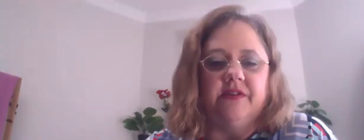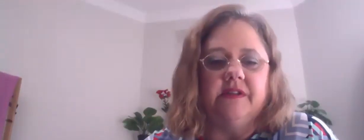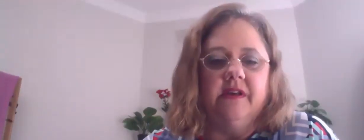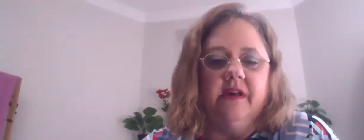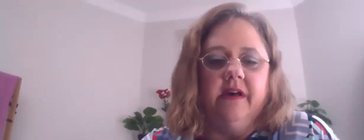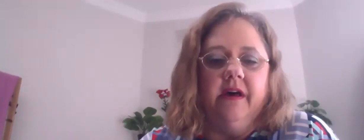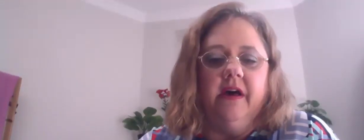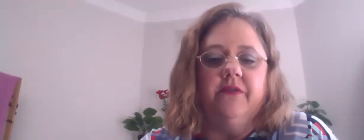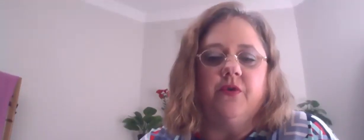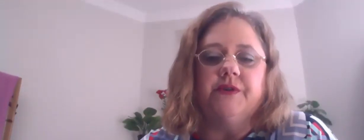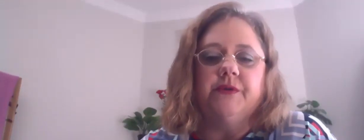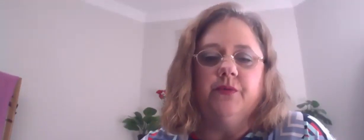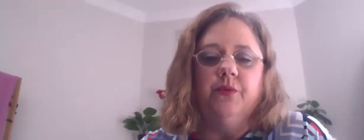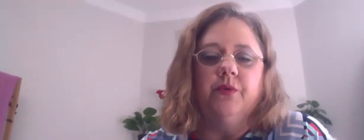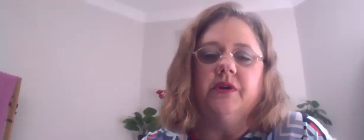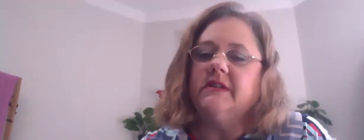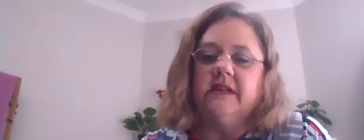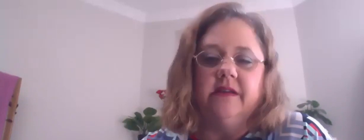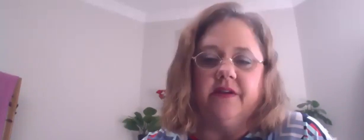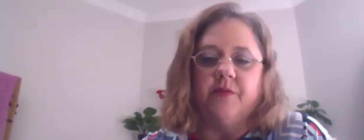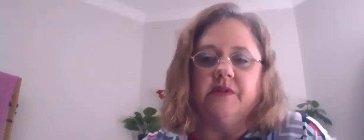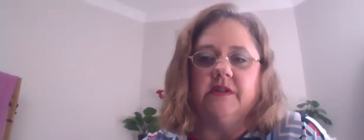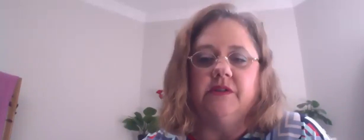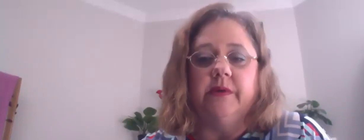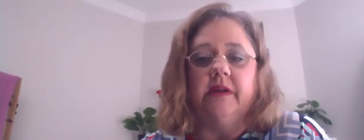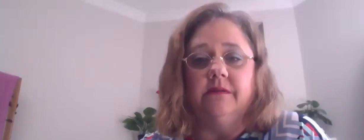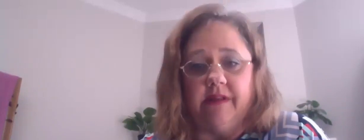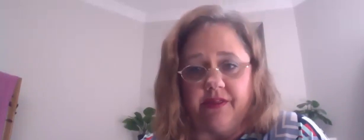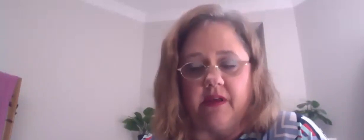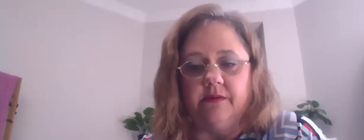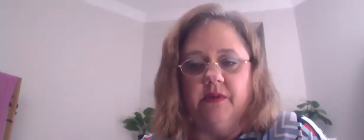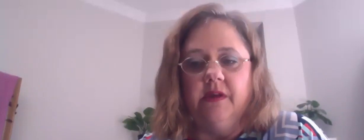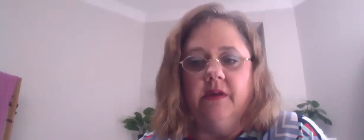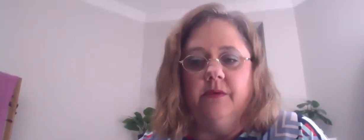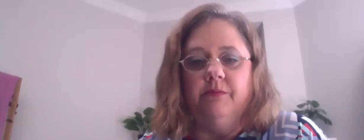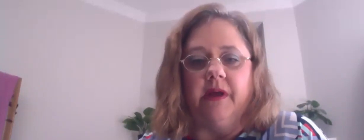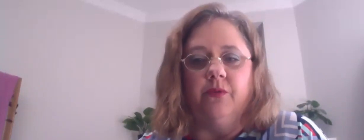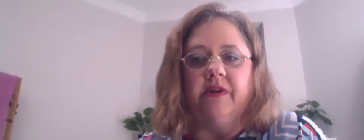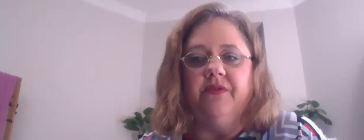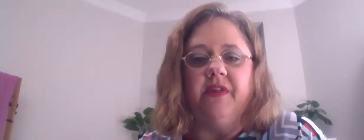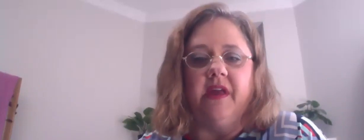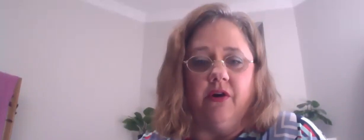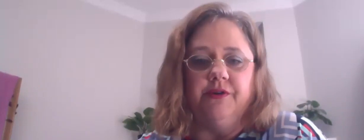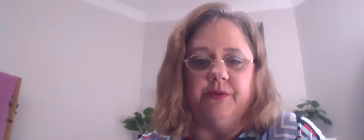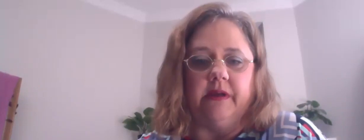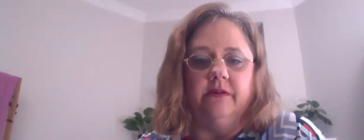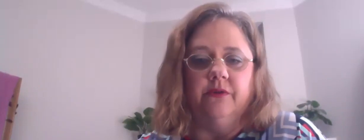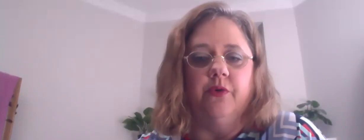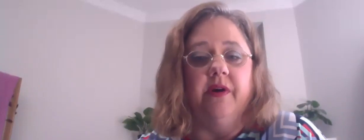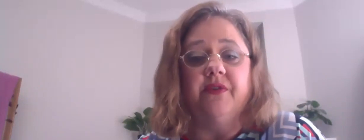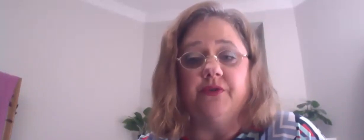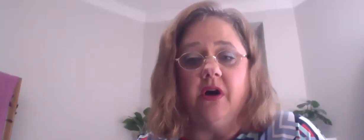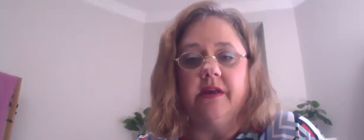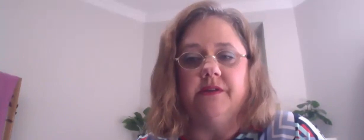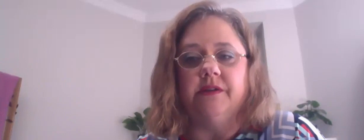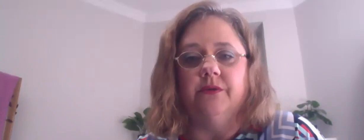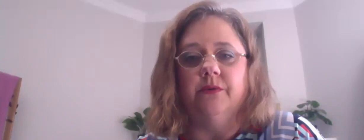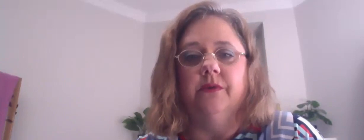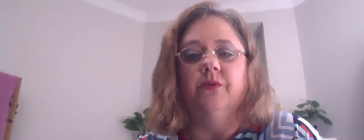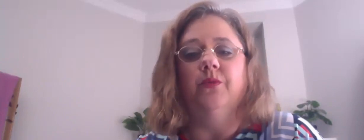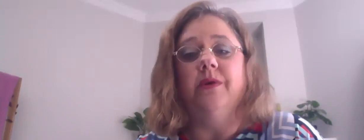Thanks, David. Of course, we're not saying that government is doing nothing, but whatever they are doing or whoever they're